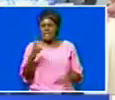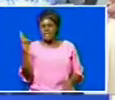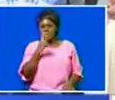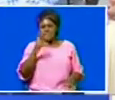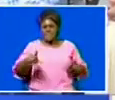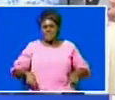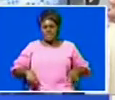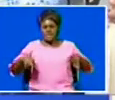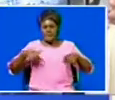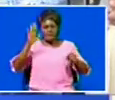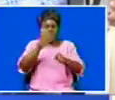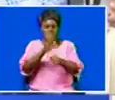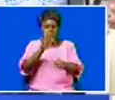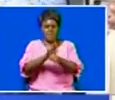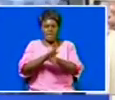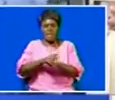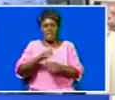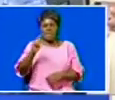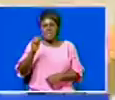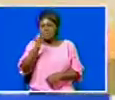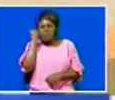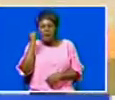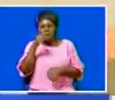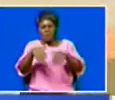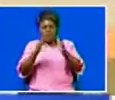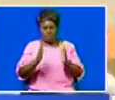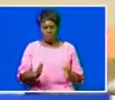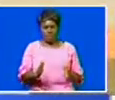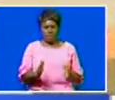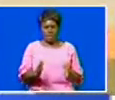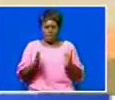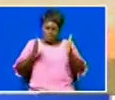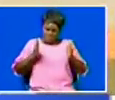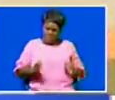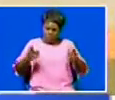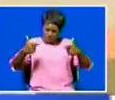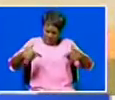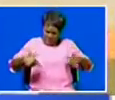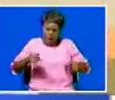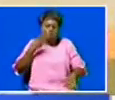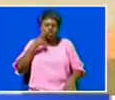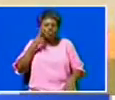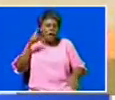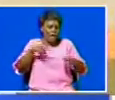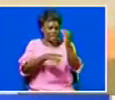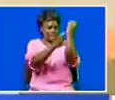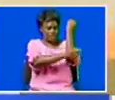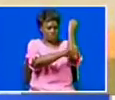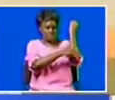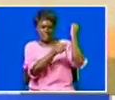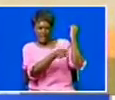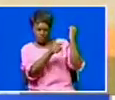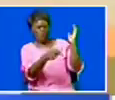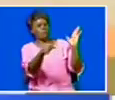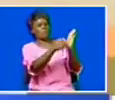to the livelihood of thousands of cane farmers in the region. Lakini yule aliwaachilia sukari mbaya ikaingia, huyo ndio sisi tutakuwa